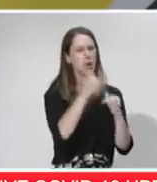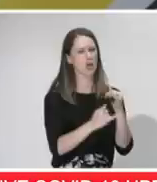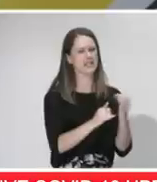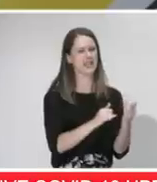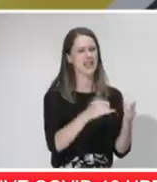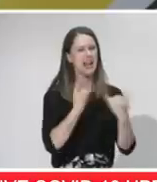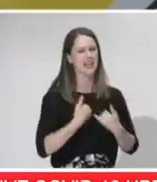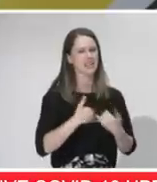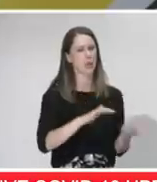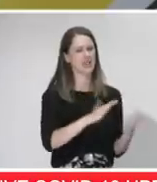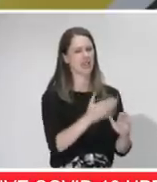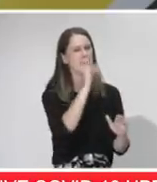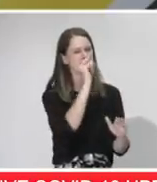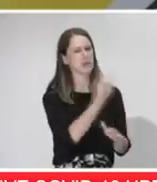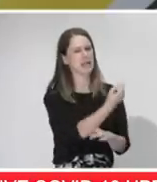deaths.